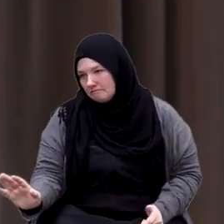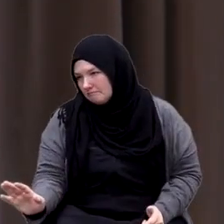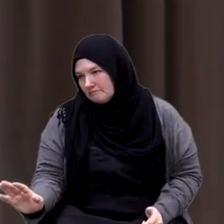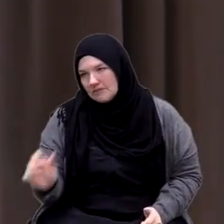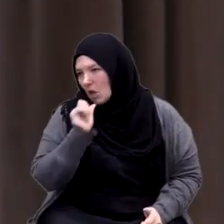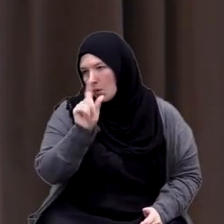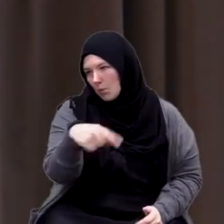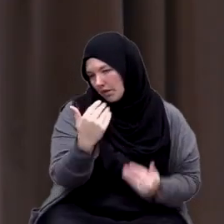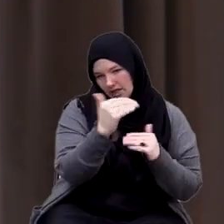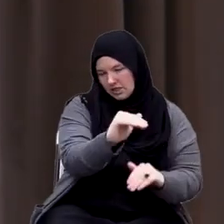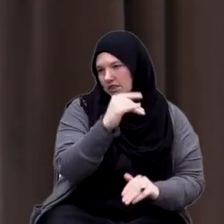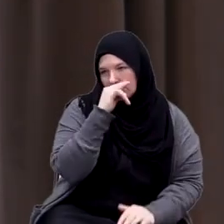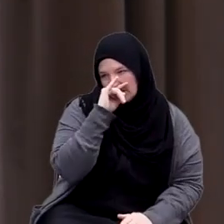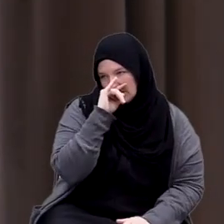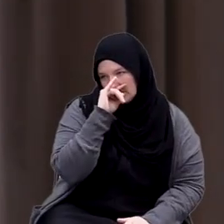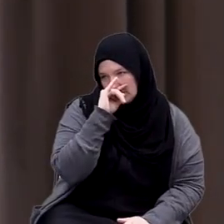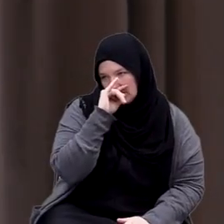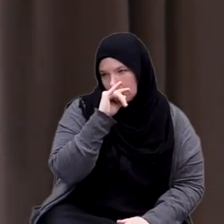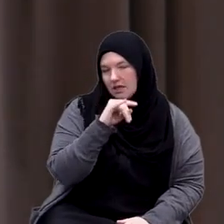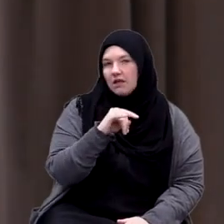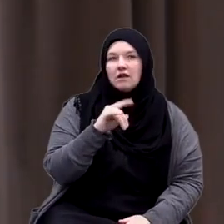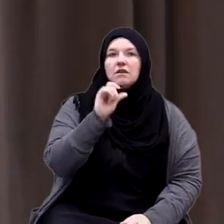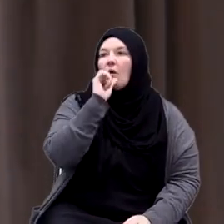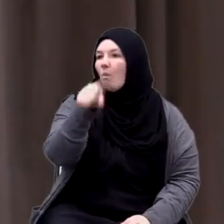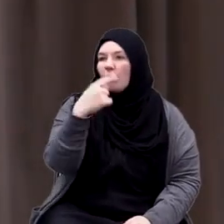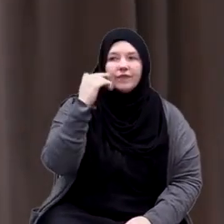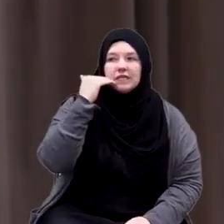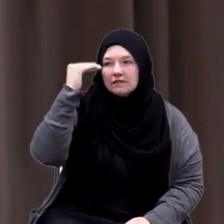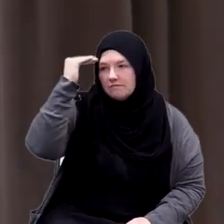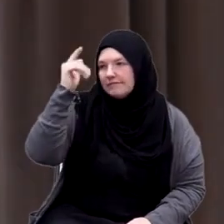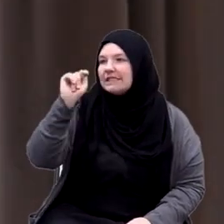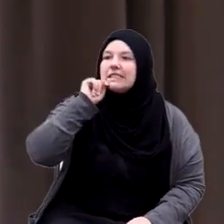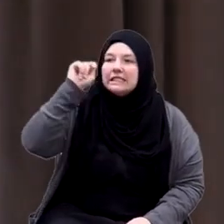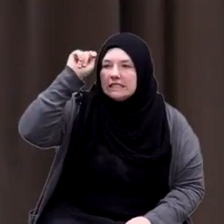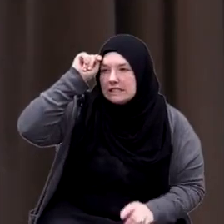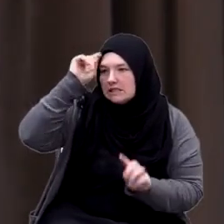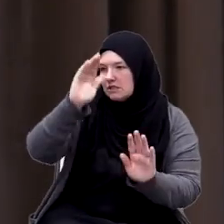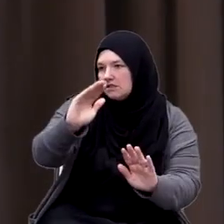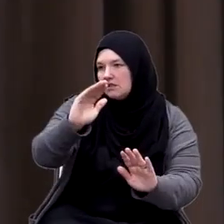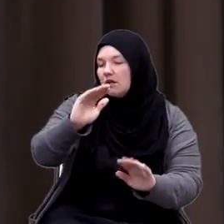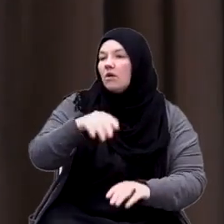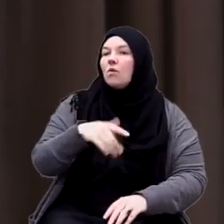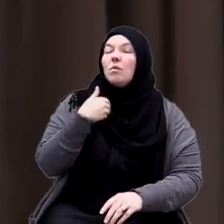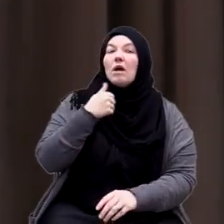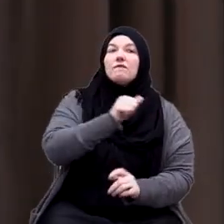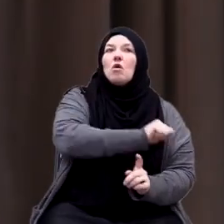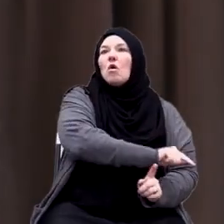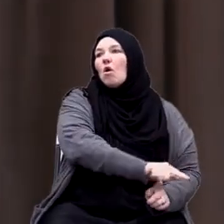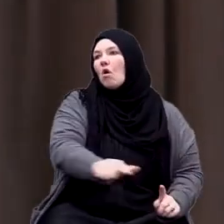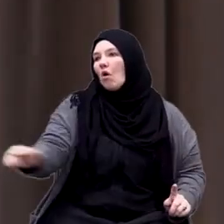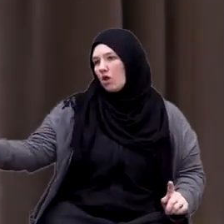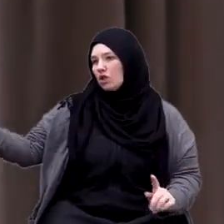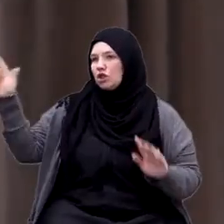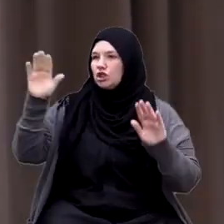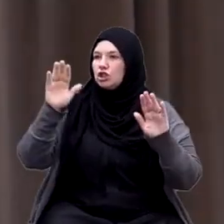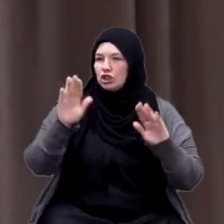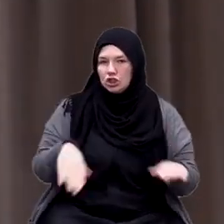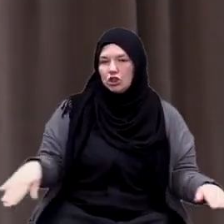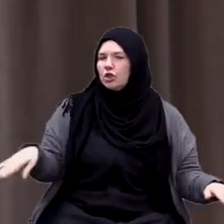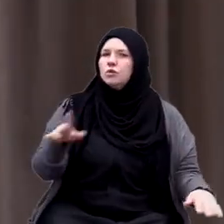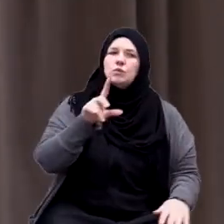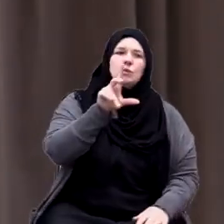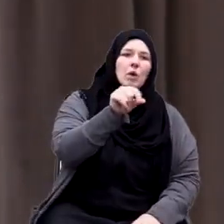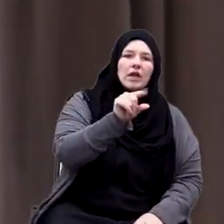And it's not limited to those who are in their teenagers. We have all children who are in their 20s